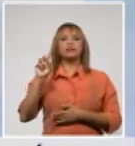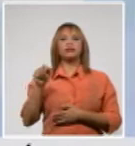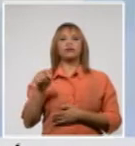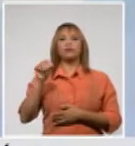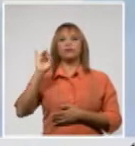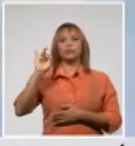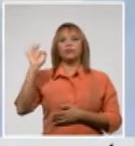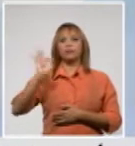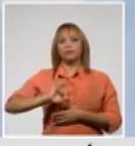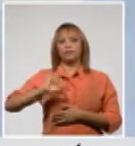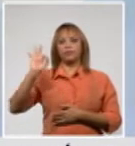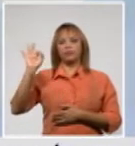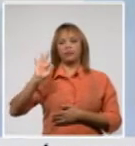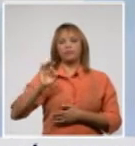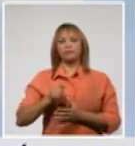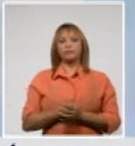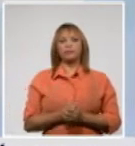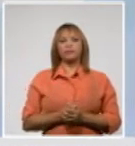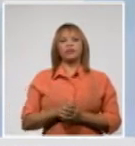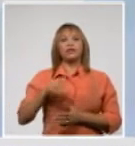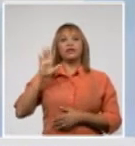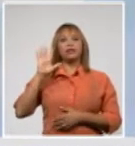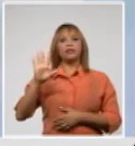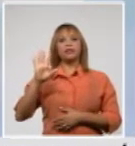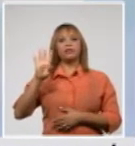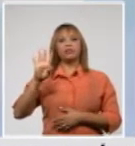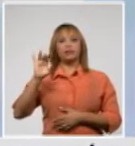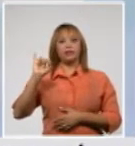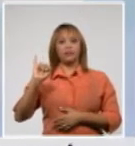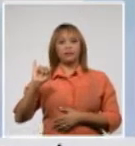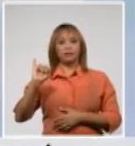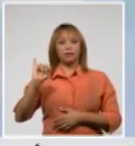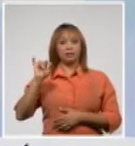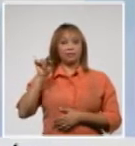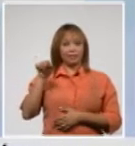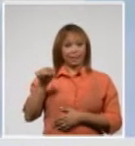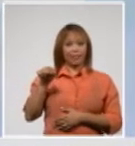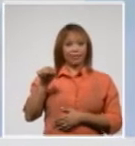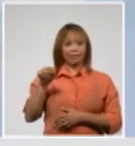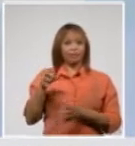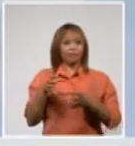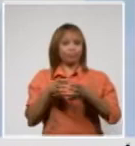13.7%, are active hospitalized cases.